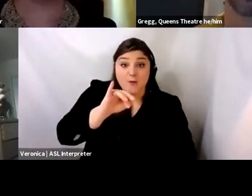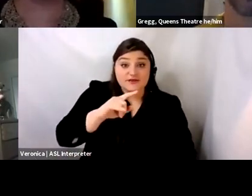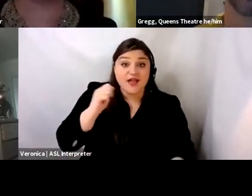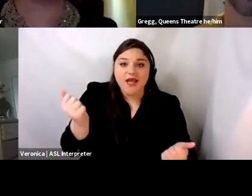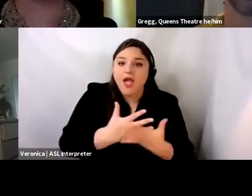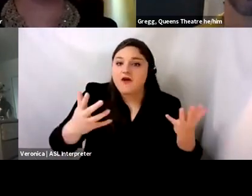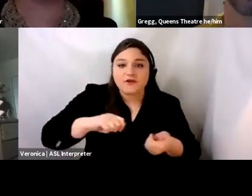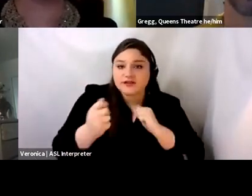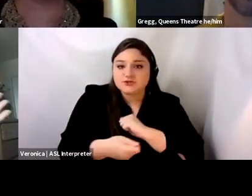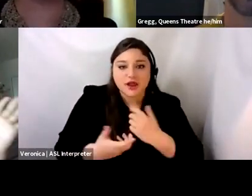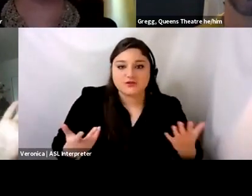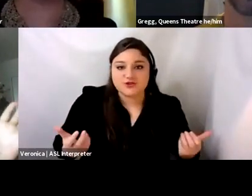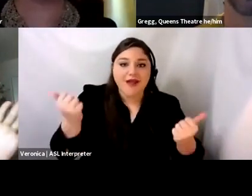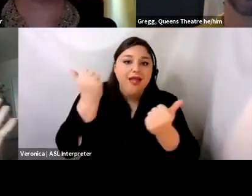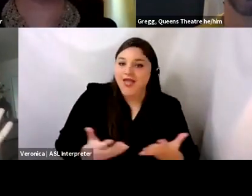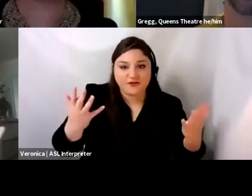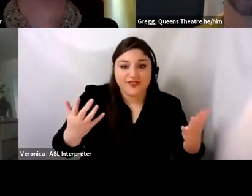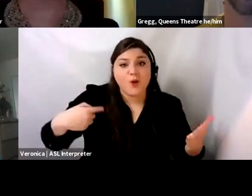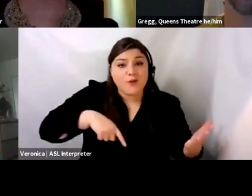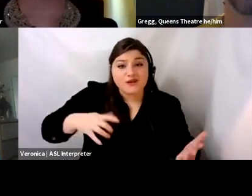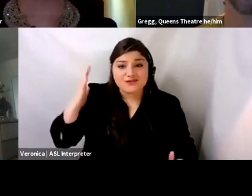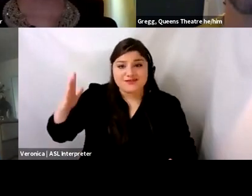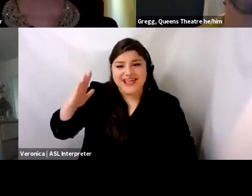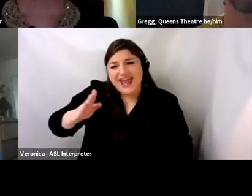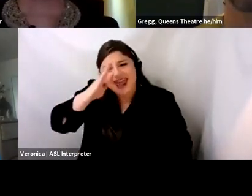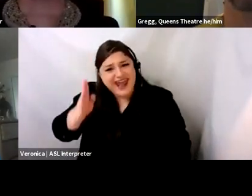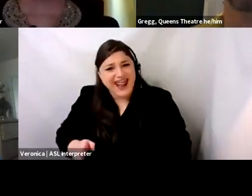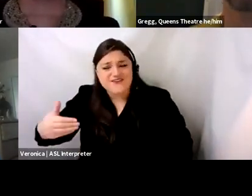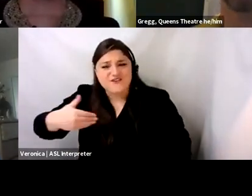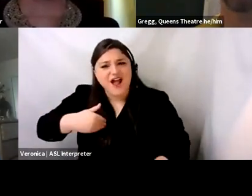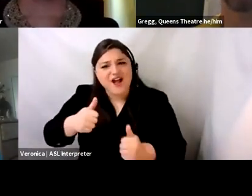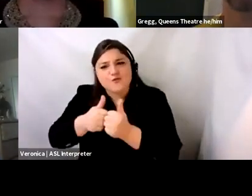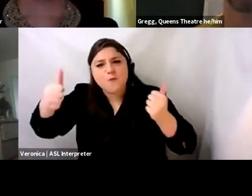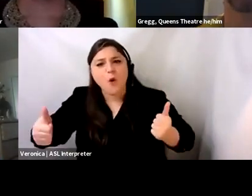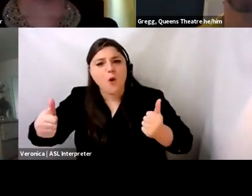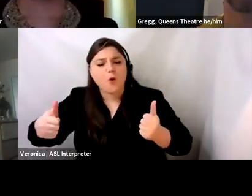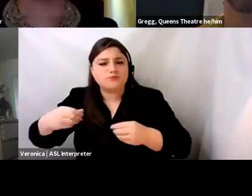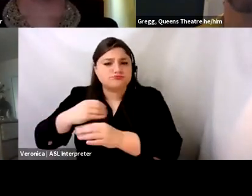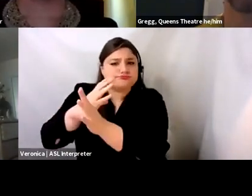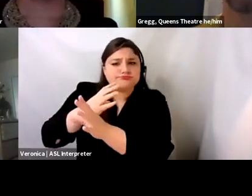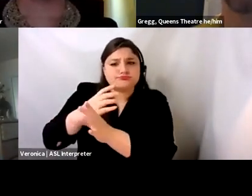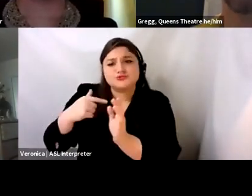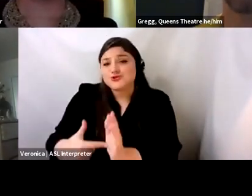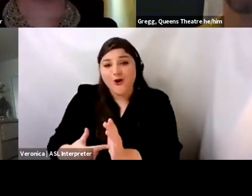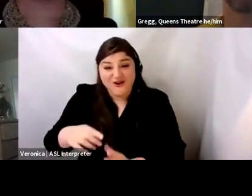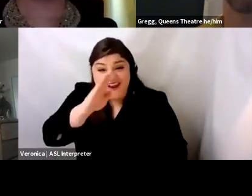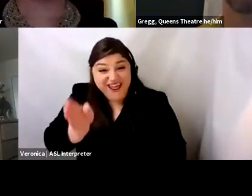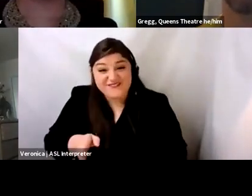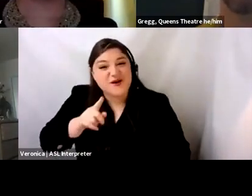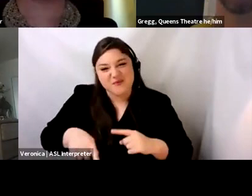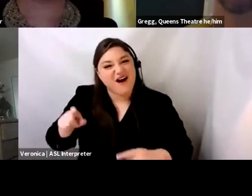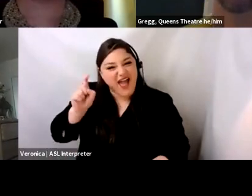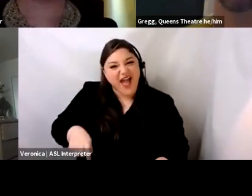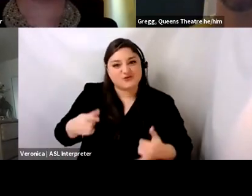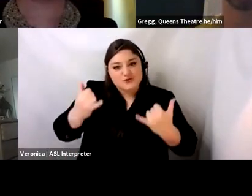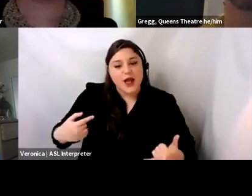never offered remote programming, and now we do. We offer a lot. We had to band together as a team of artists to figure out how this